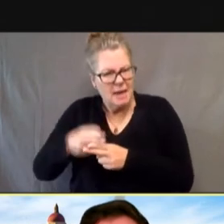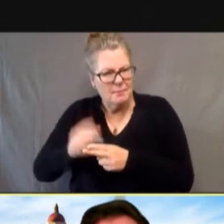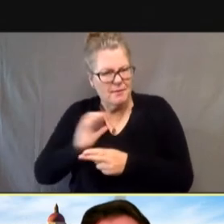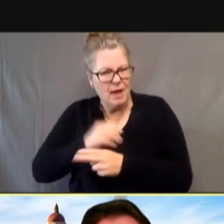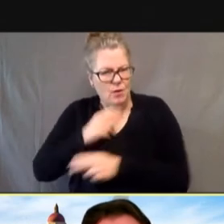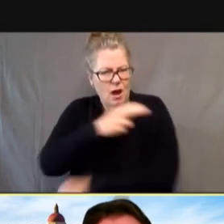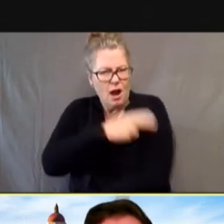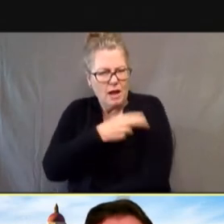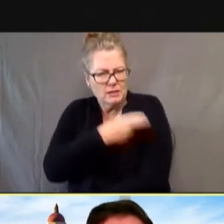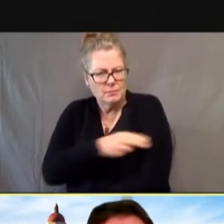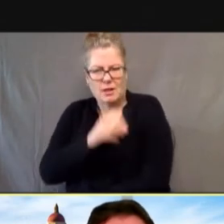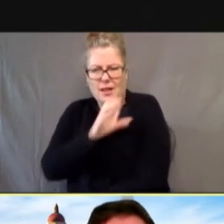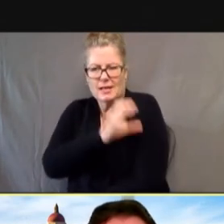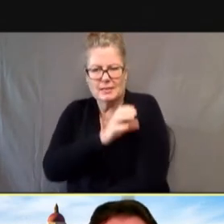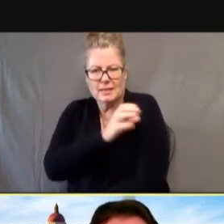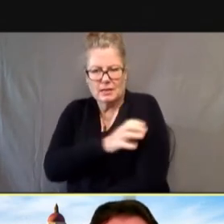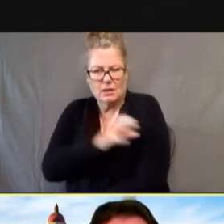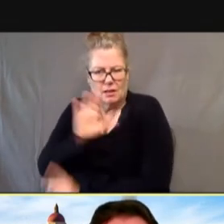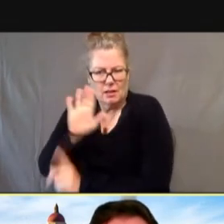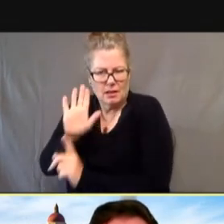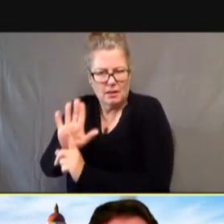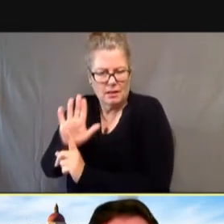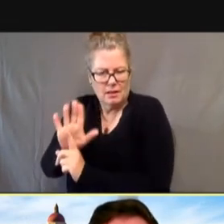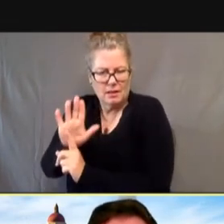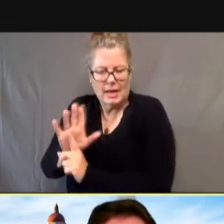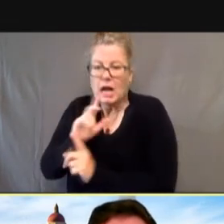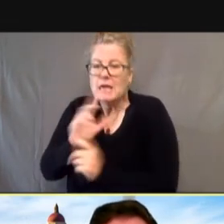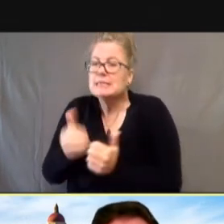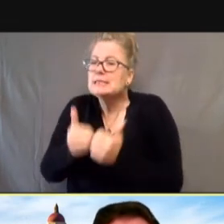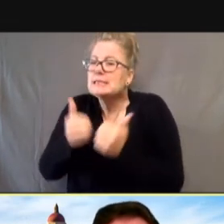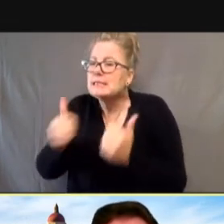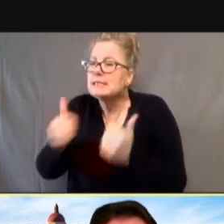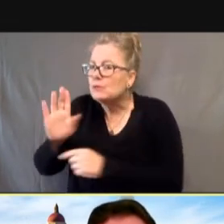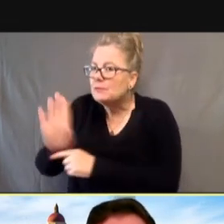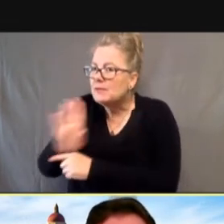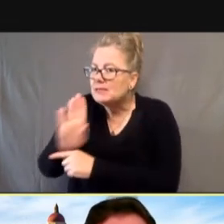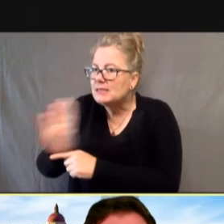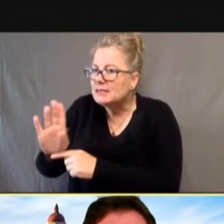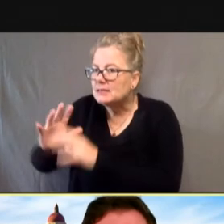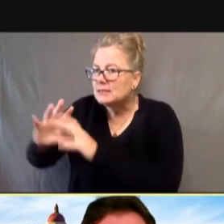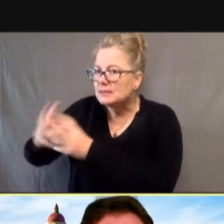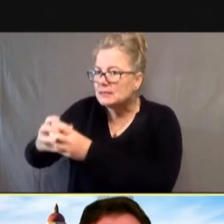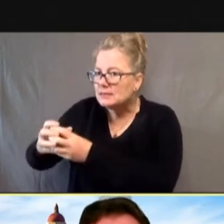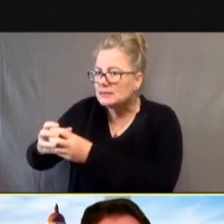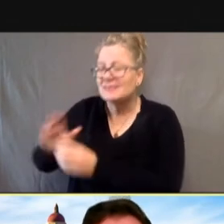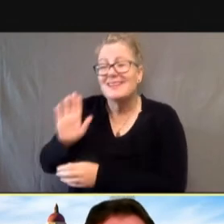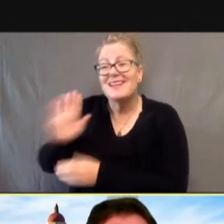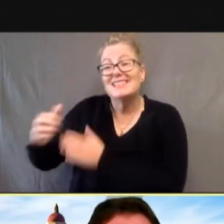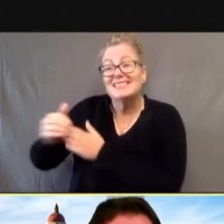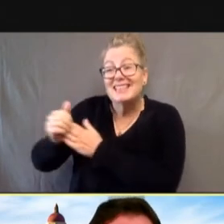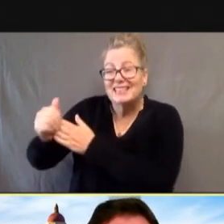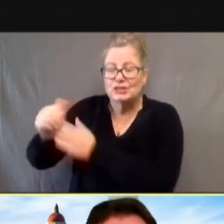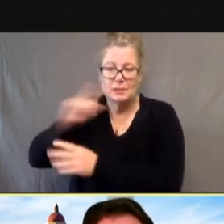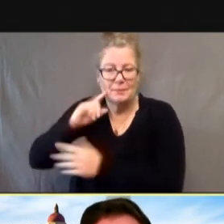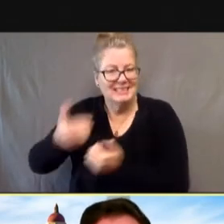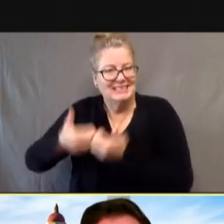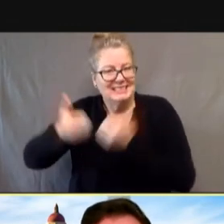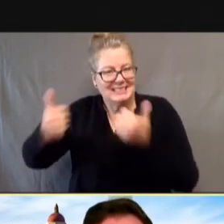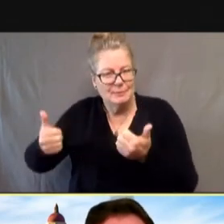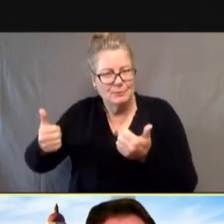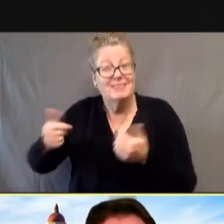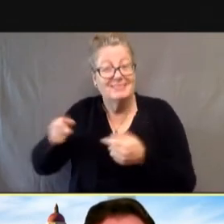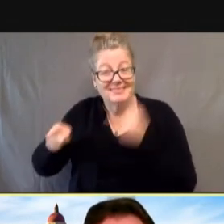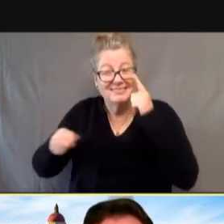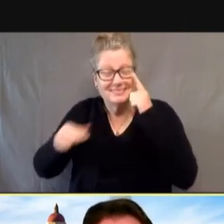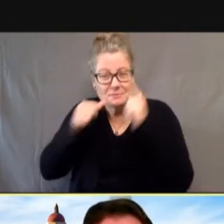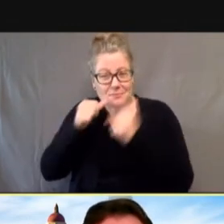clinical enterprise, is actually a separate business entity with separate leadership, as you saw this morning. You know, the dean is